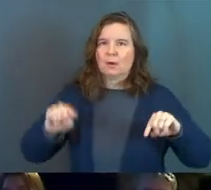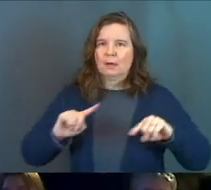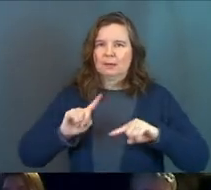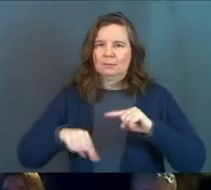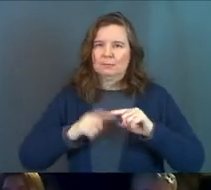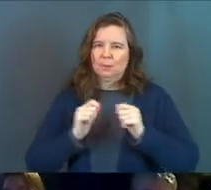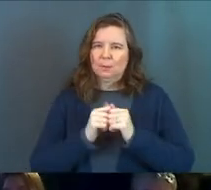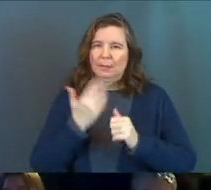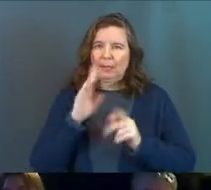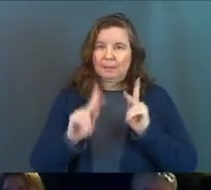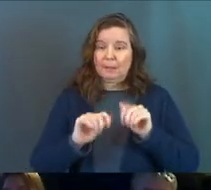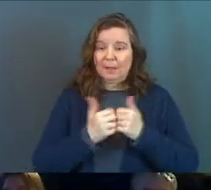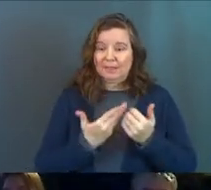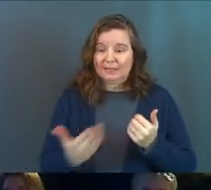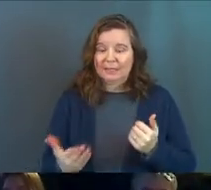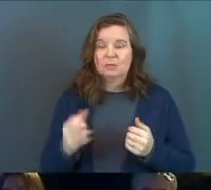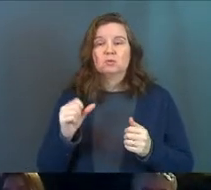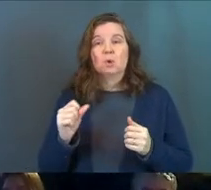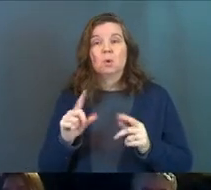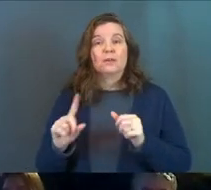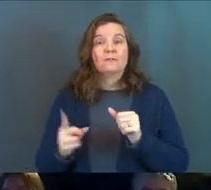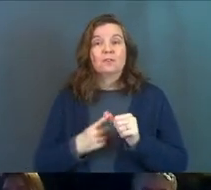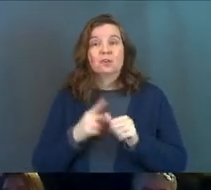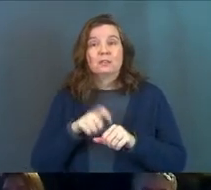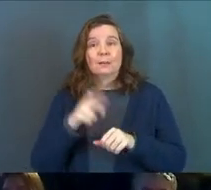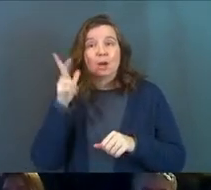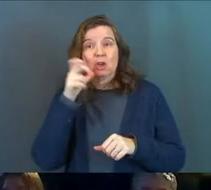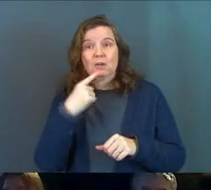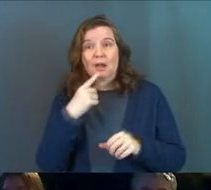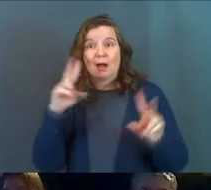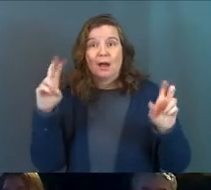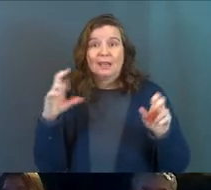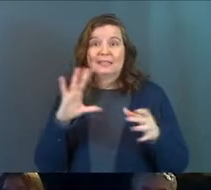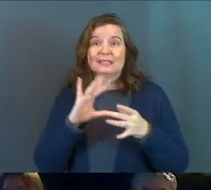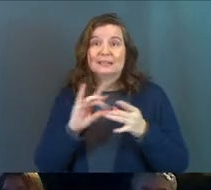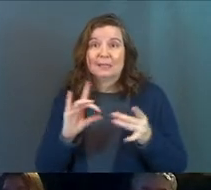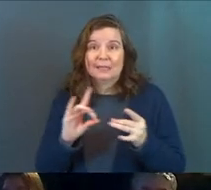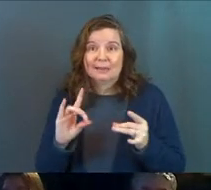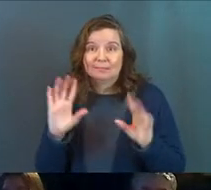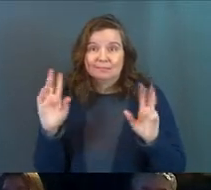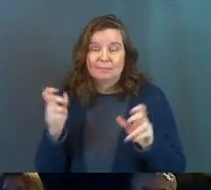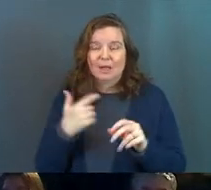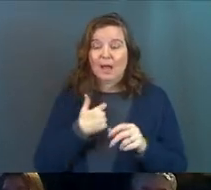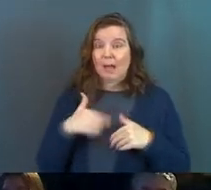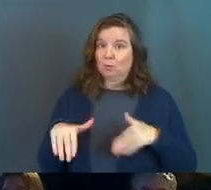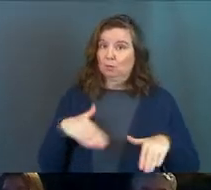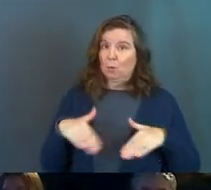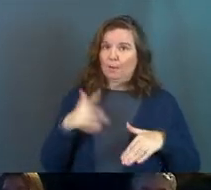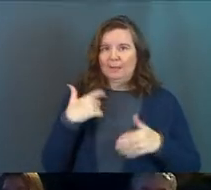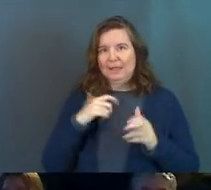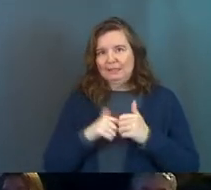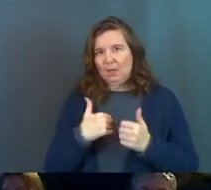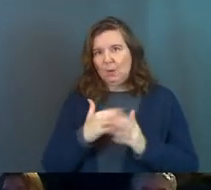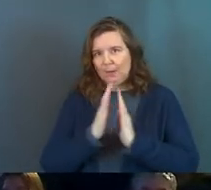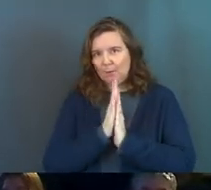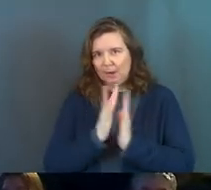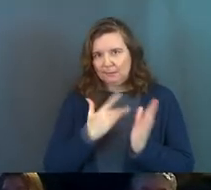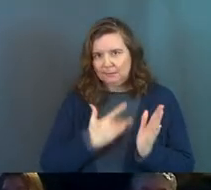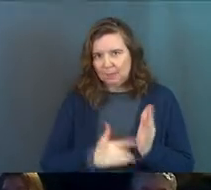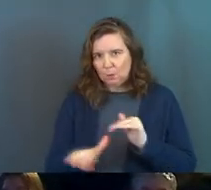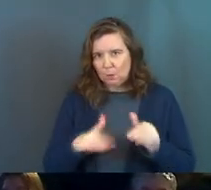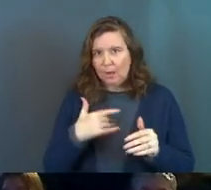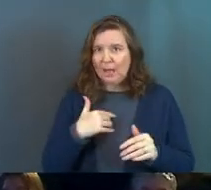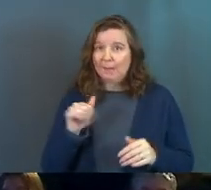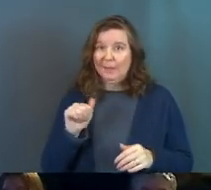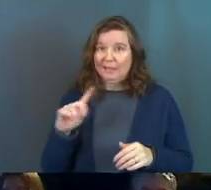amongst God's people about this whole thing. So the very first time I heard God speak, it went like this. I was out walking because that's how I pray. I'm